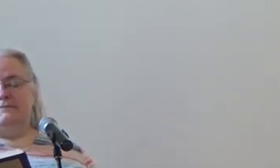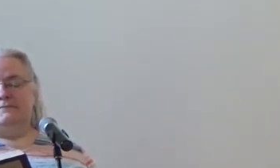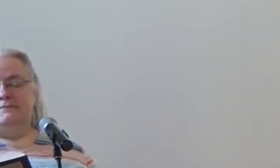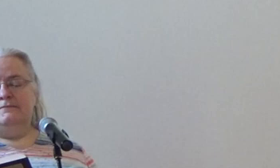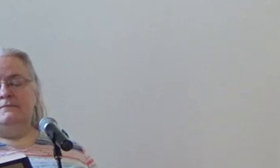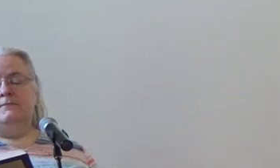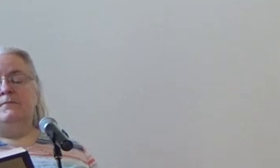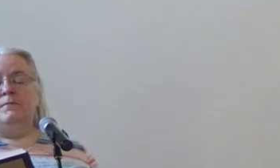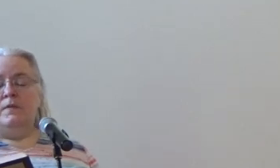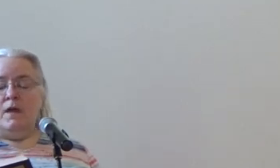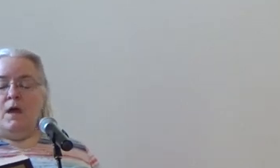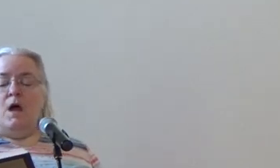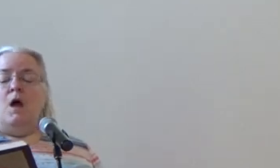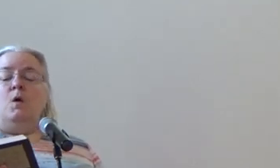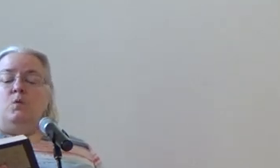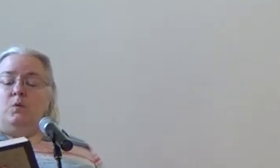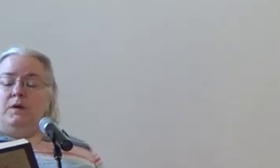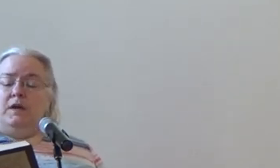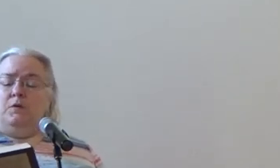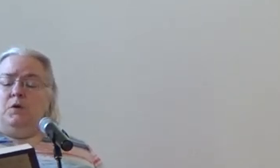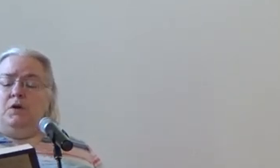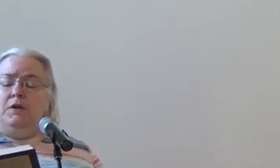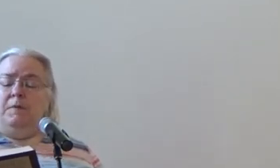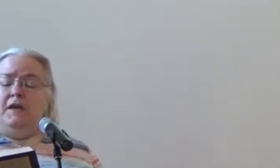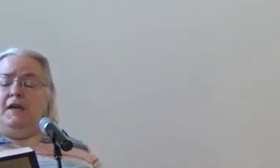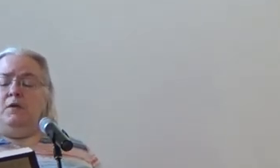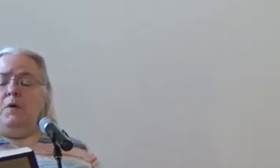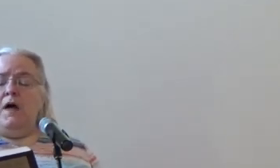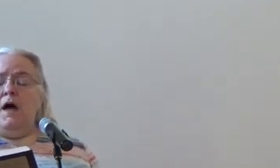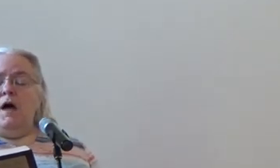affirmation. Love is our doctrine.